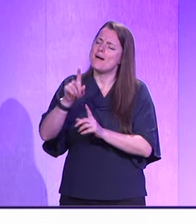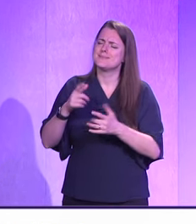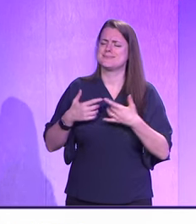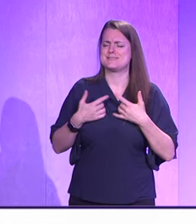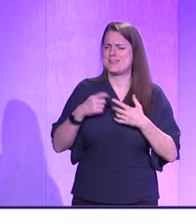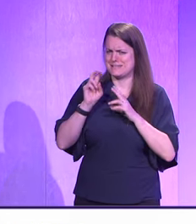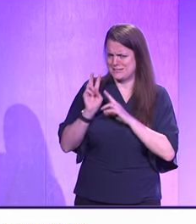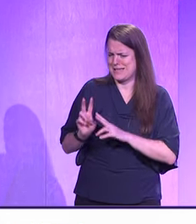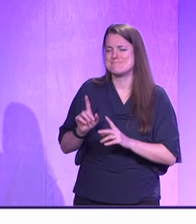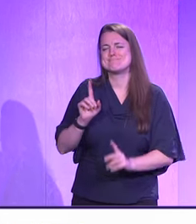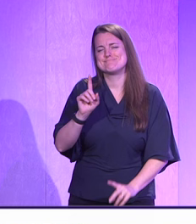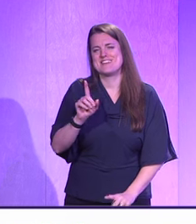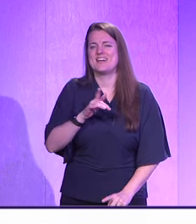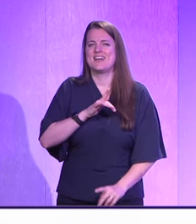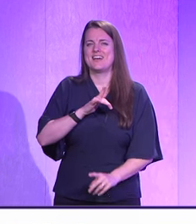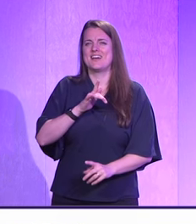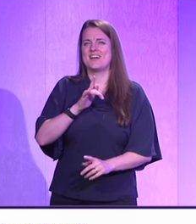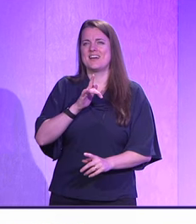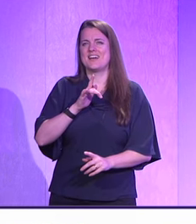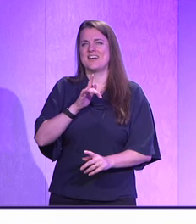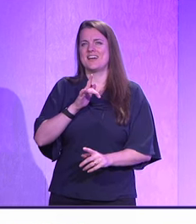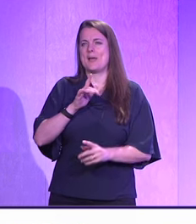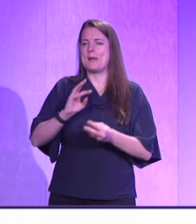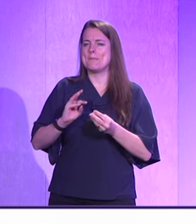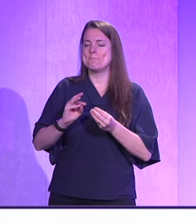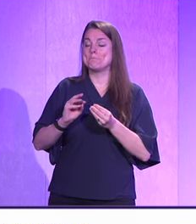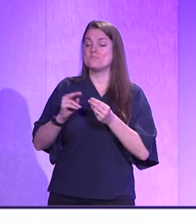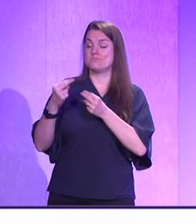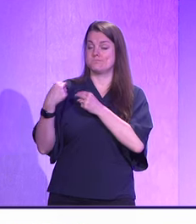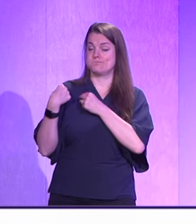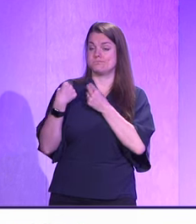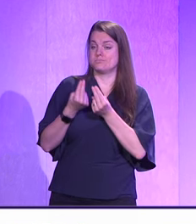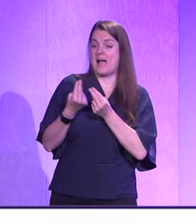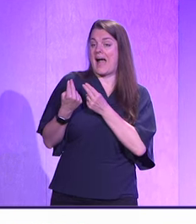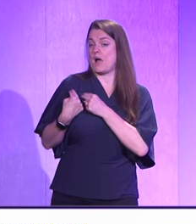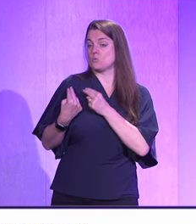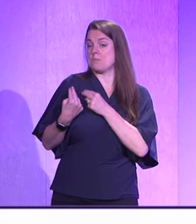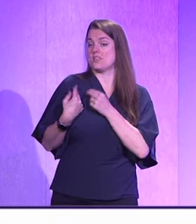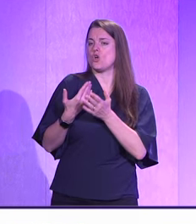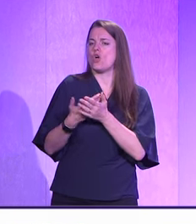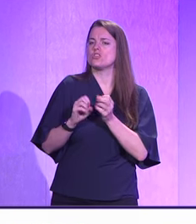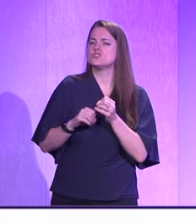what was interesting to see, was actually making the service owners accountable for the